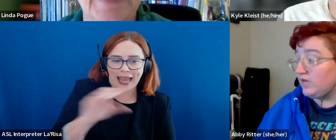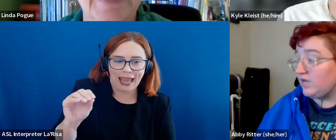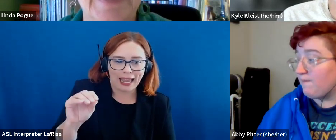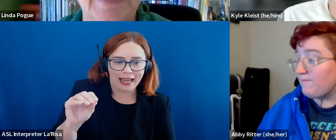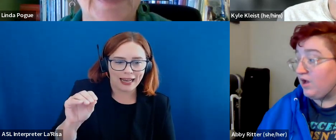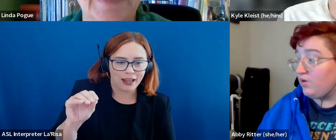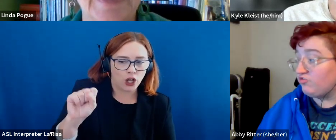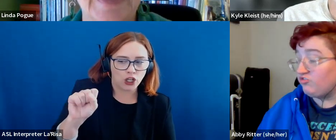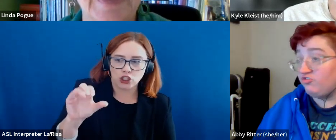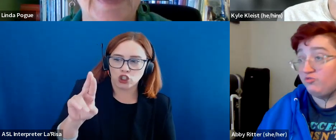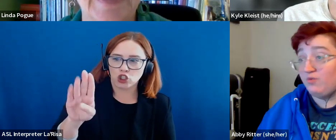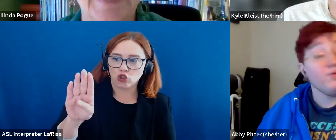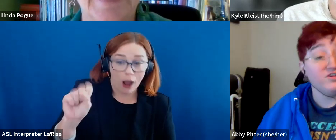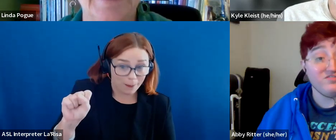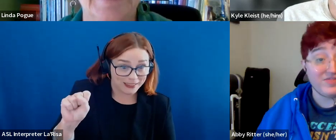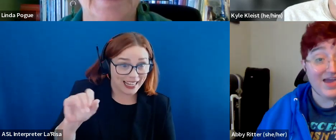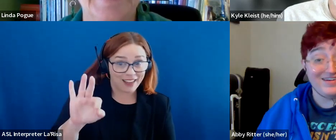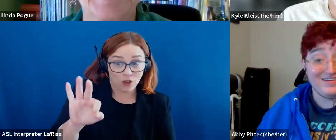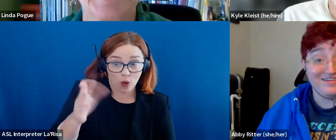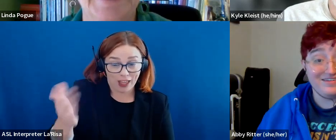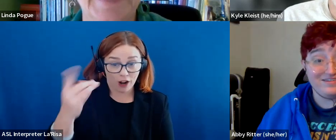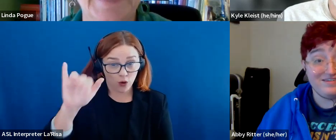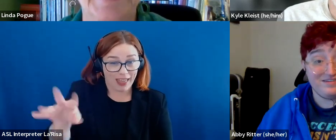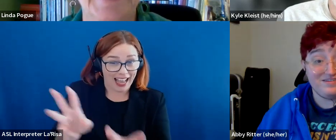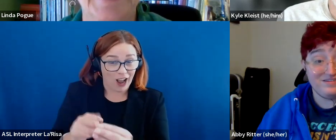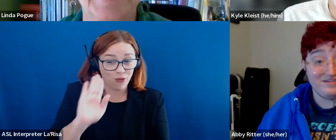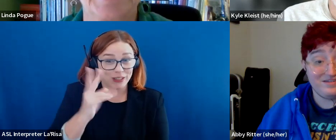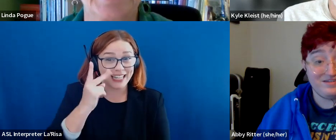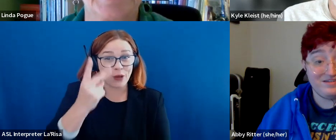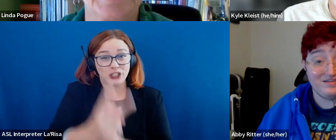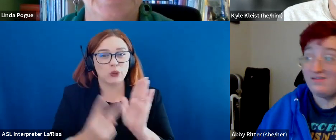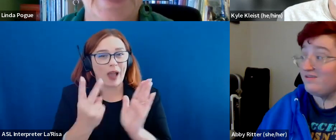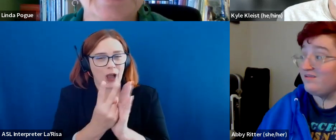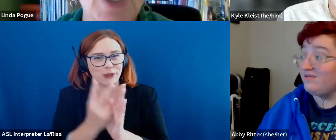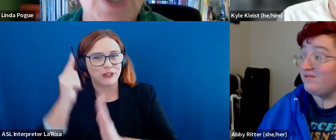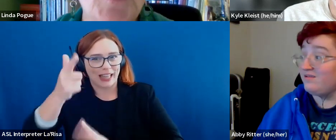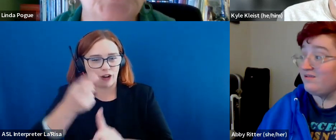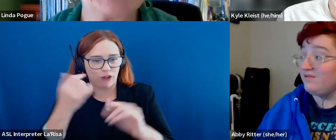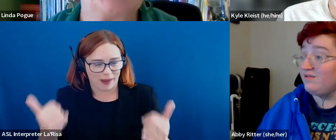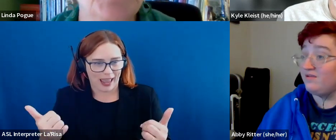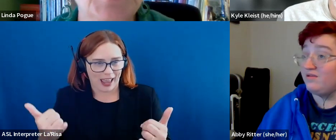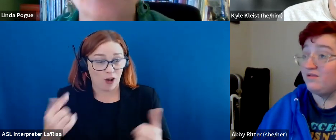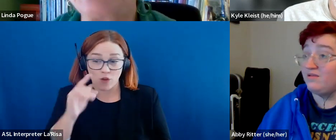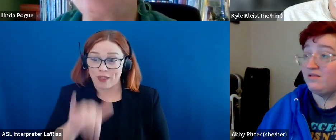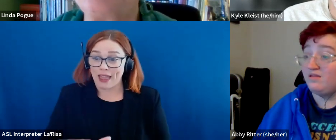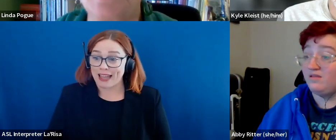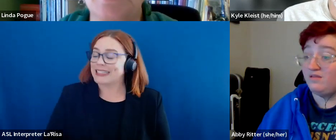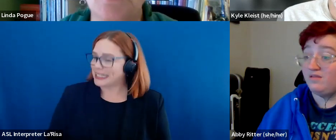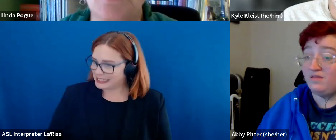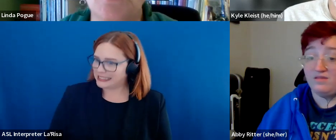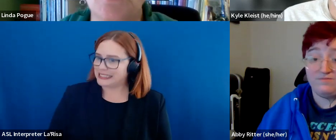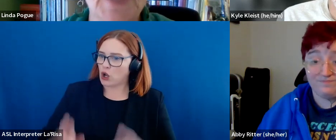you in about 2 hours for that. Yes, I hope everybody has fun with the rest